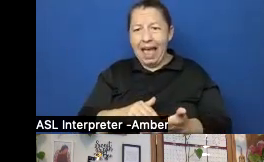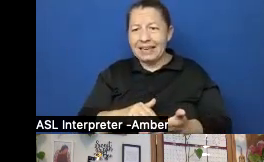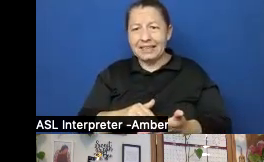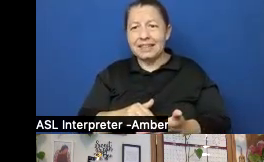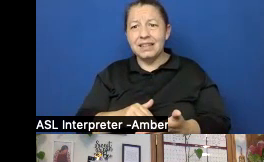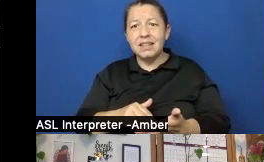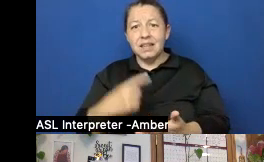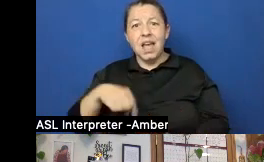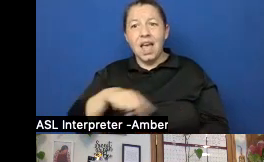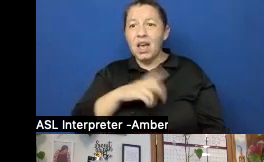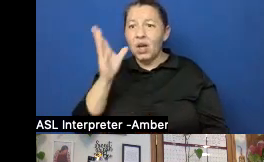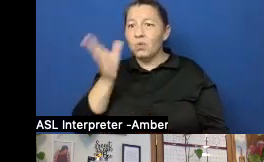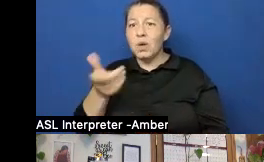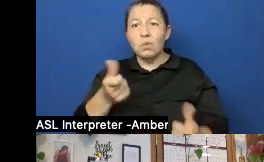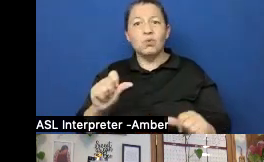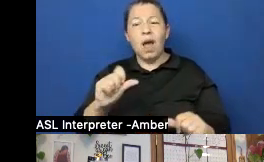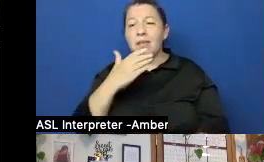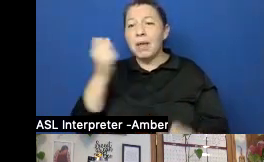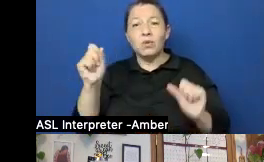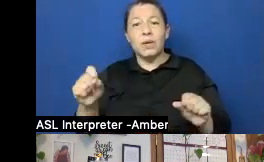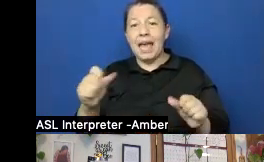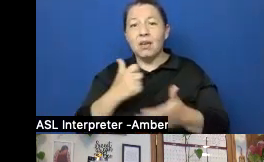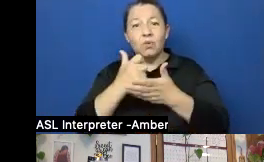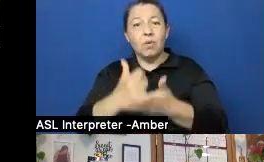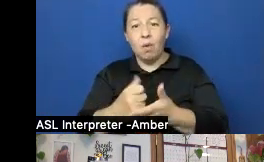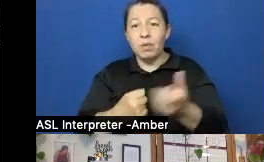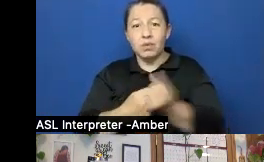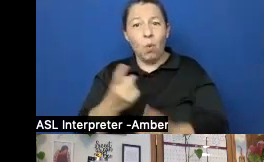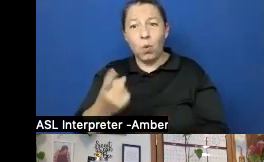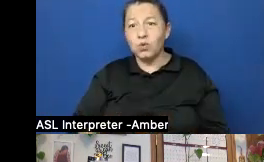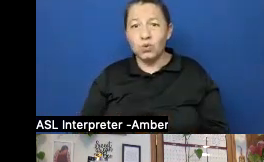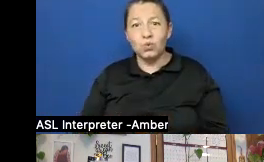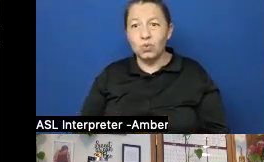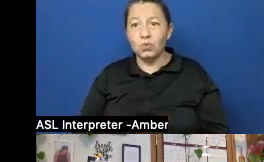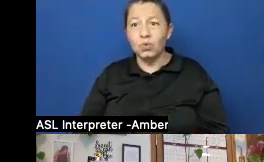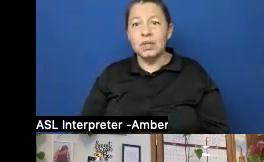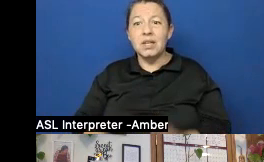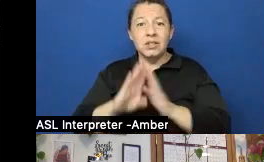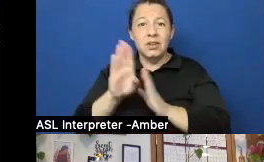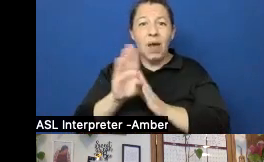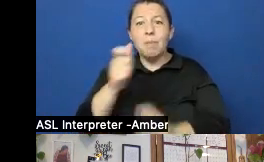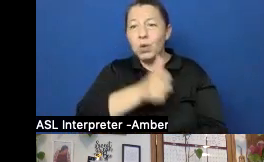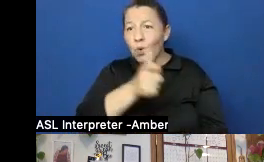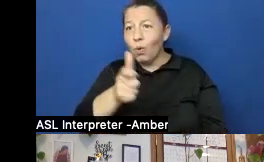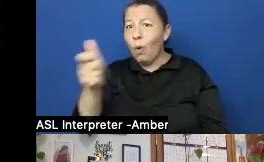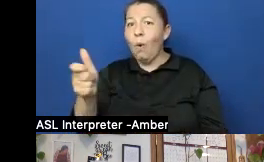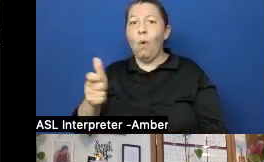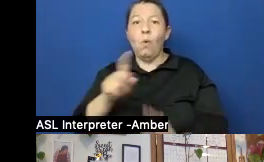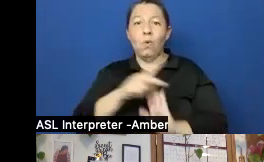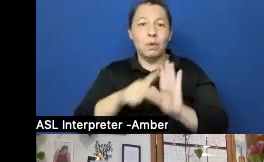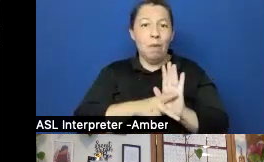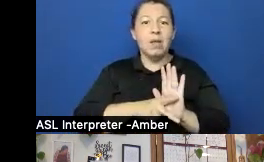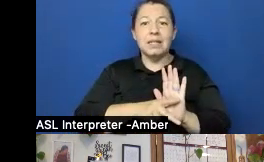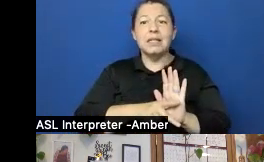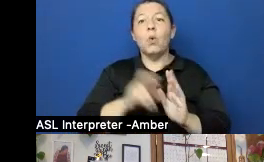we will try our best to assist and support you in developing policies, and refer you